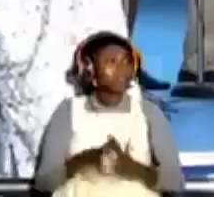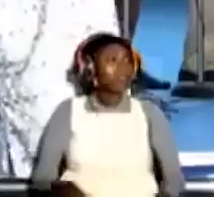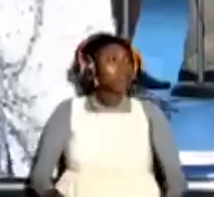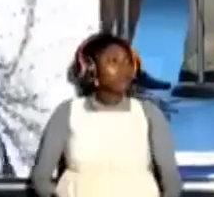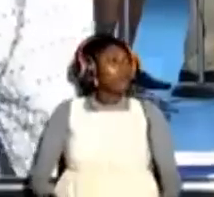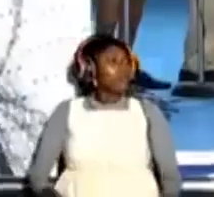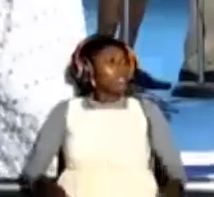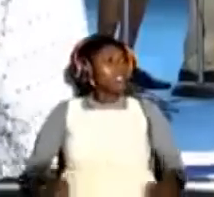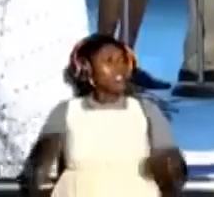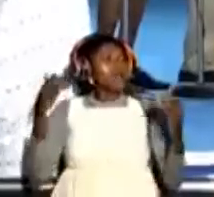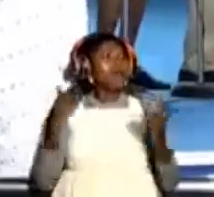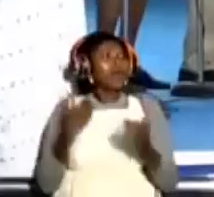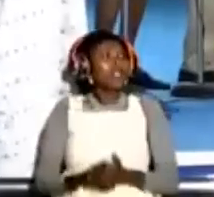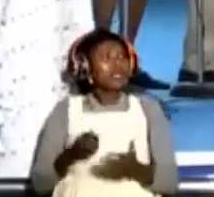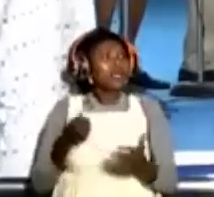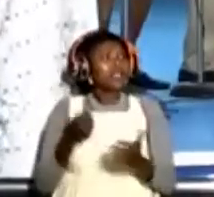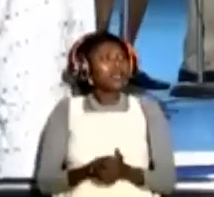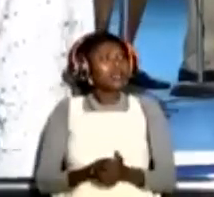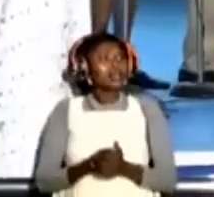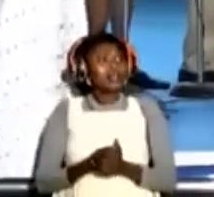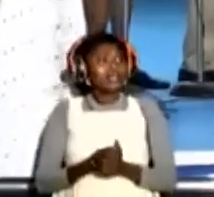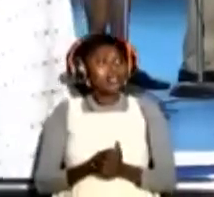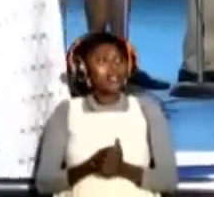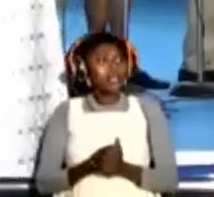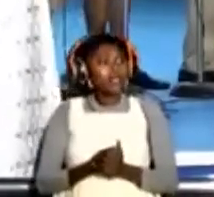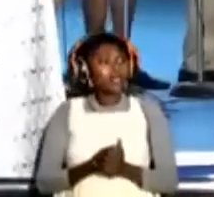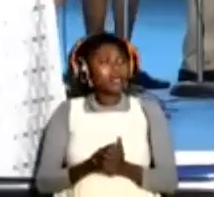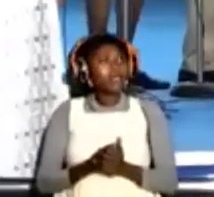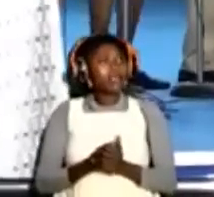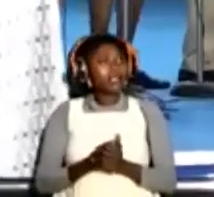Morobus Samarabashi. Marobus.